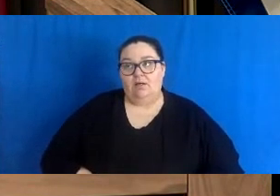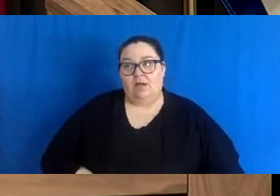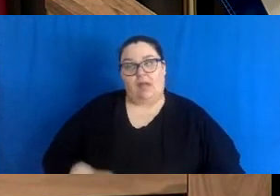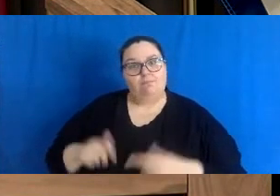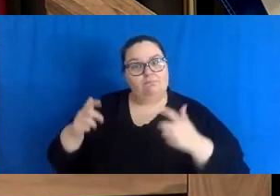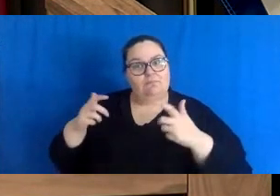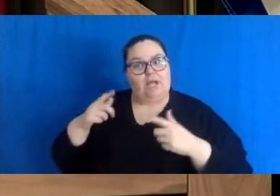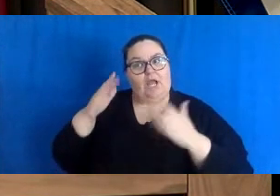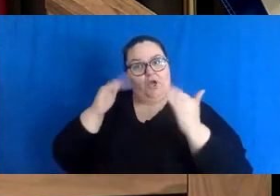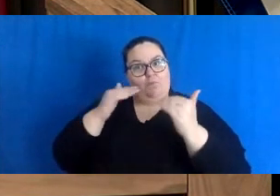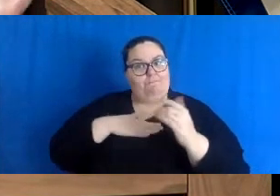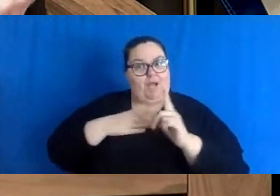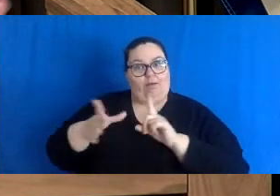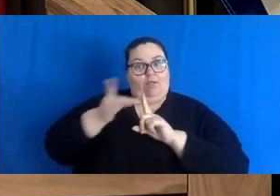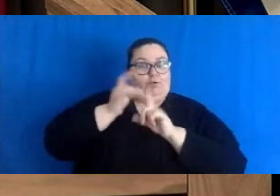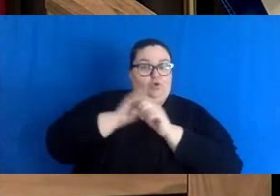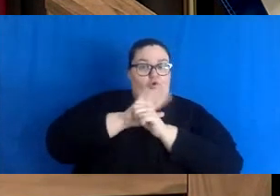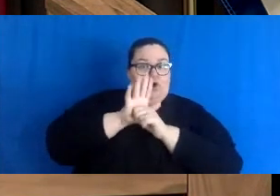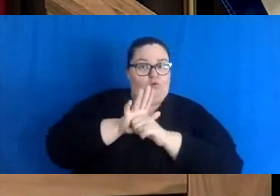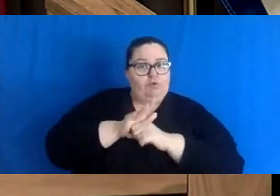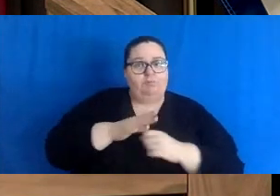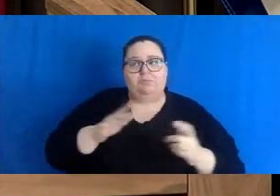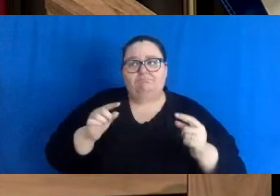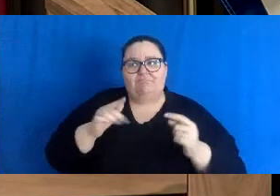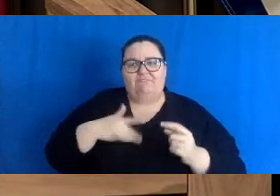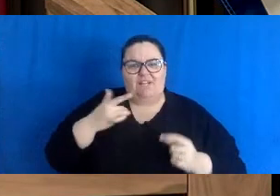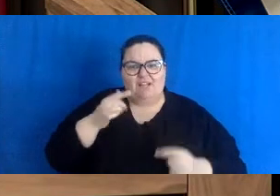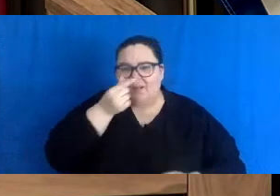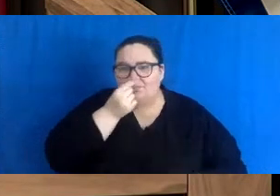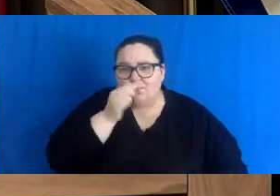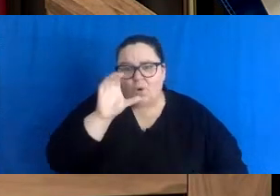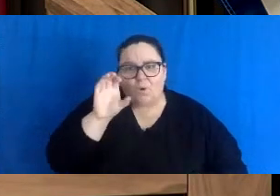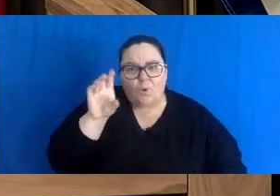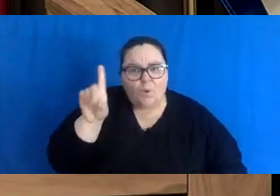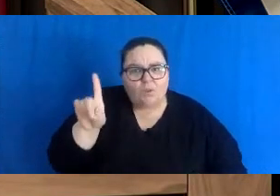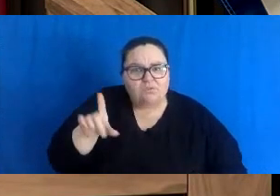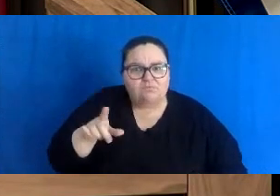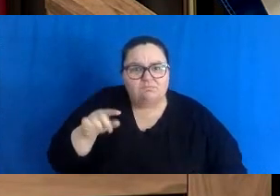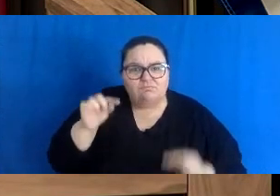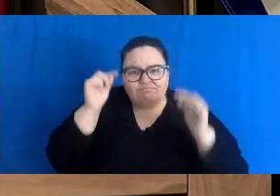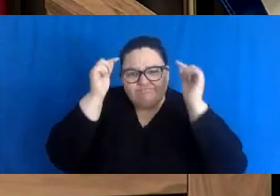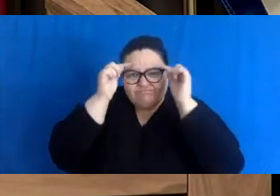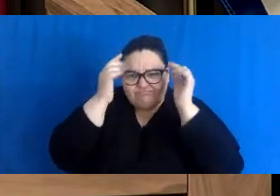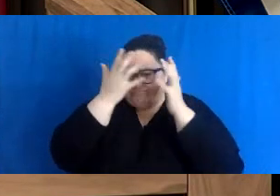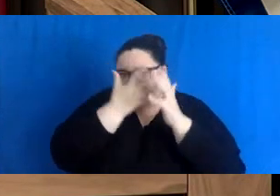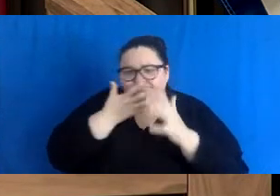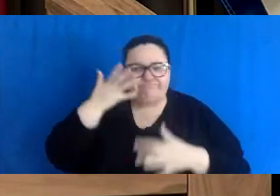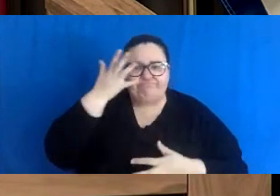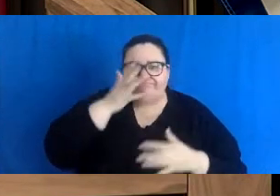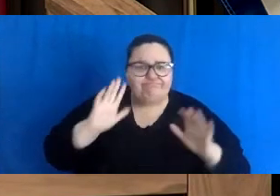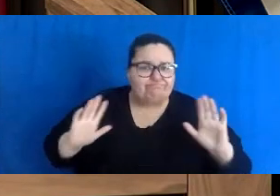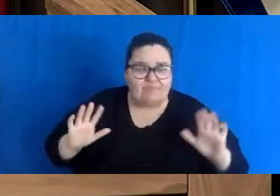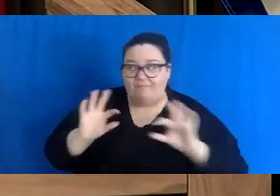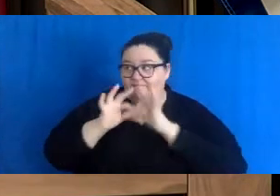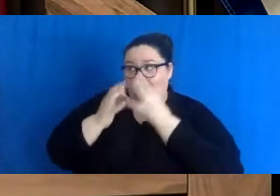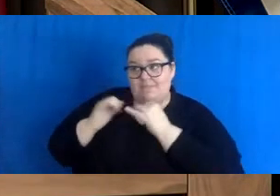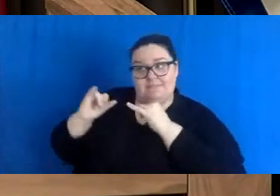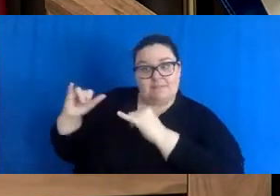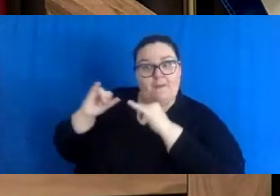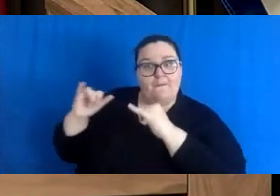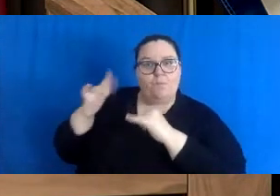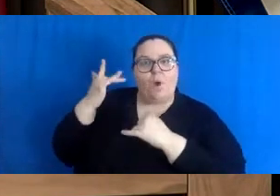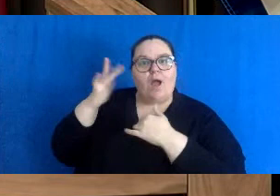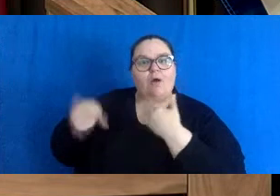many that it was a head cold for me. And it was a head cold for my family because we were all